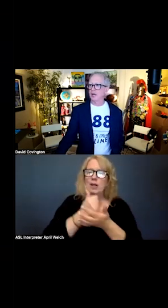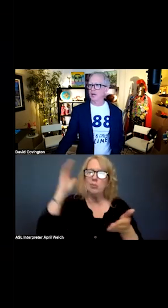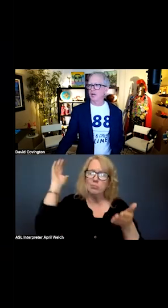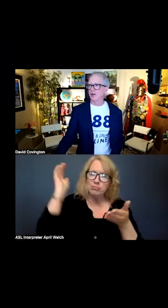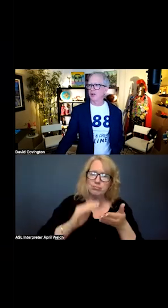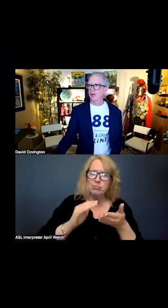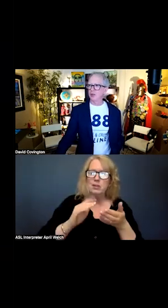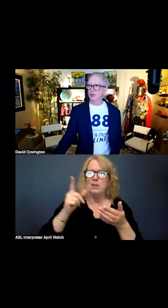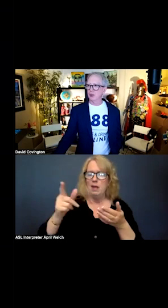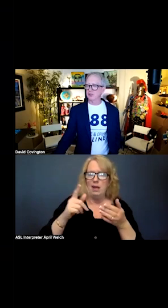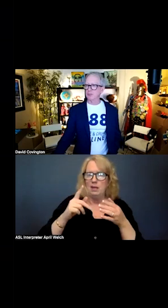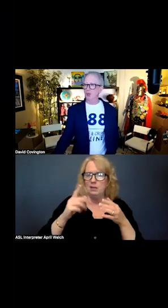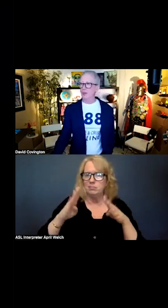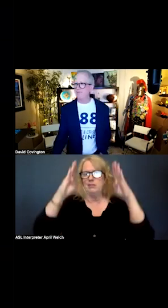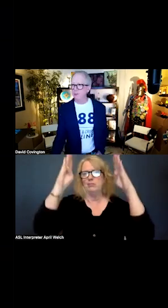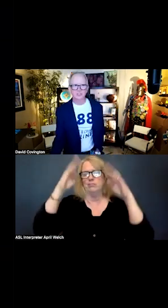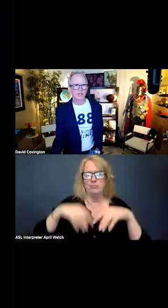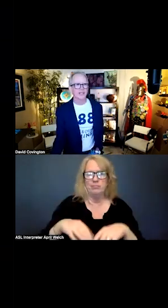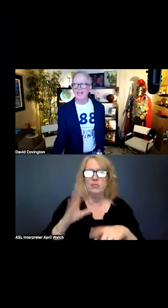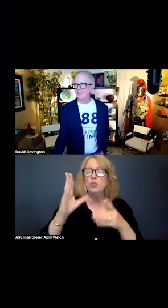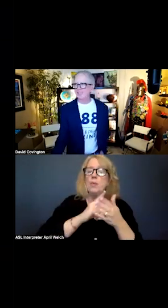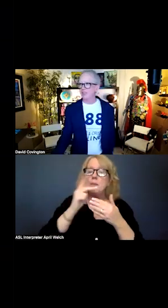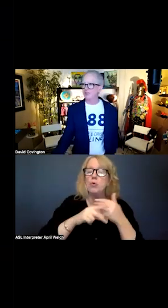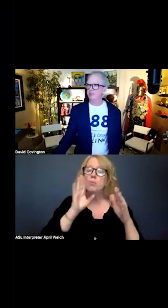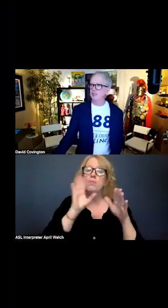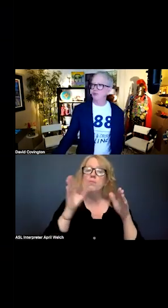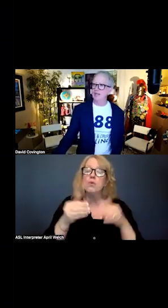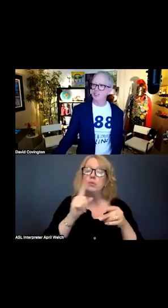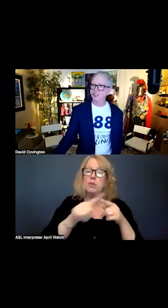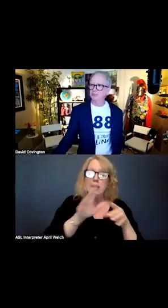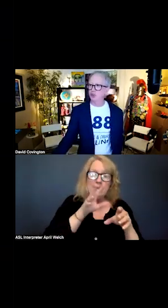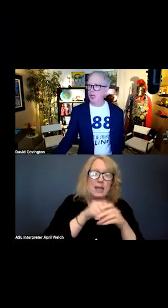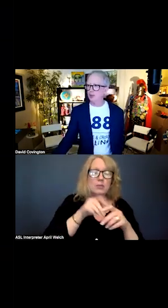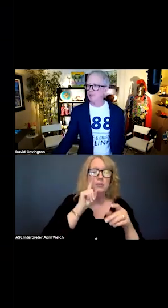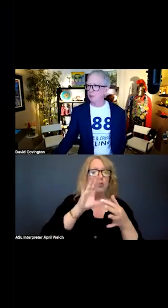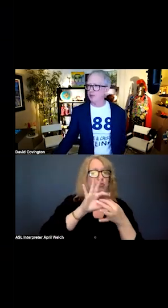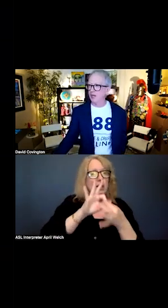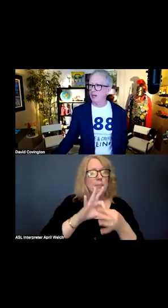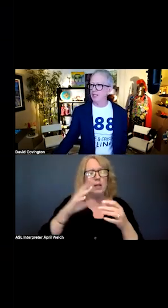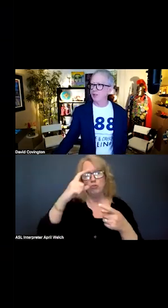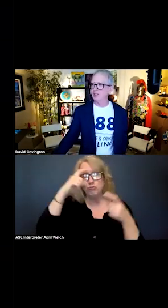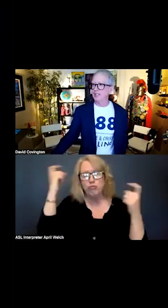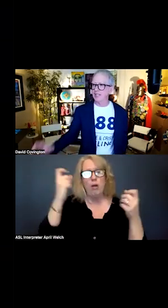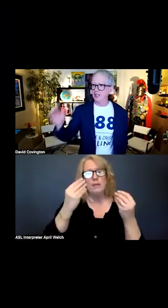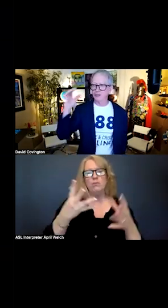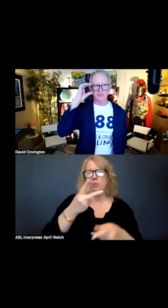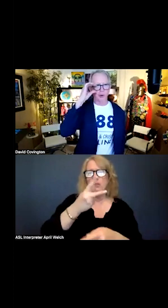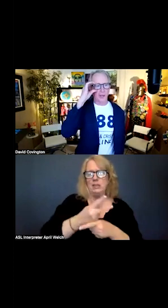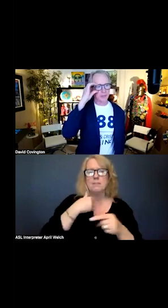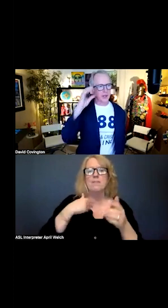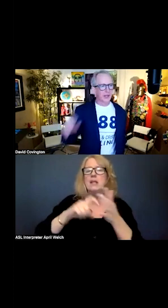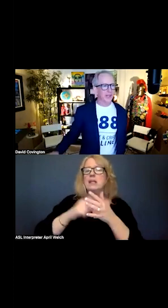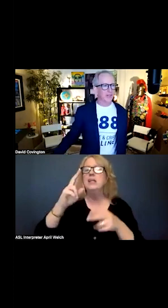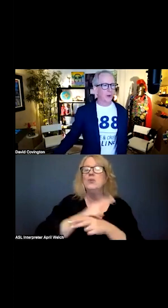So UCARU is a program that focuses on engagement, relationships, trauma-informed care, and includes a key use of